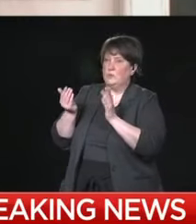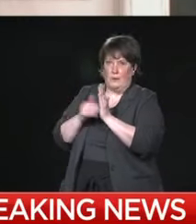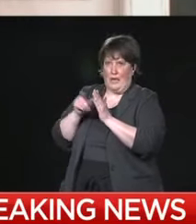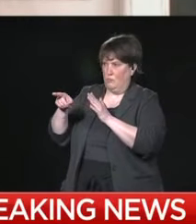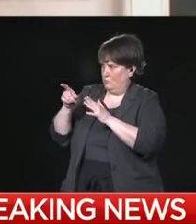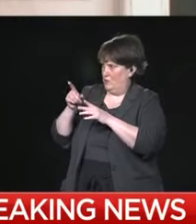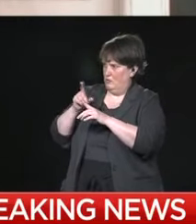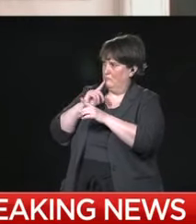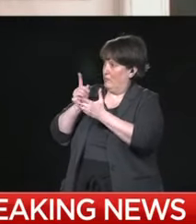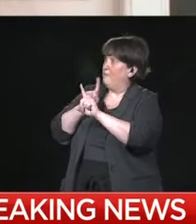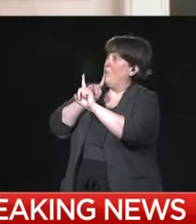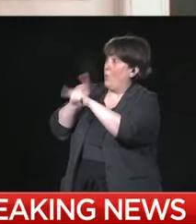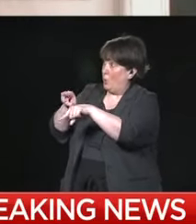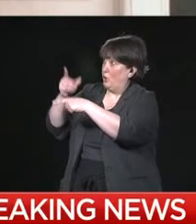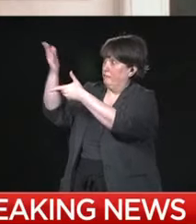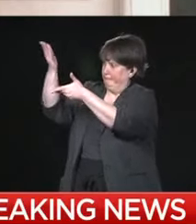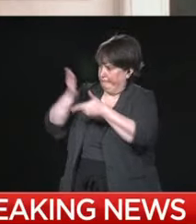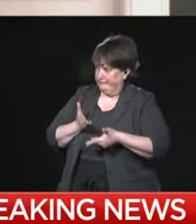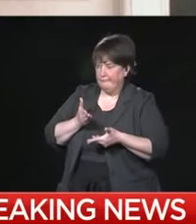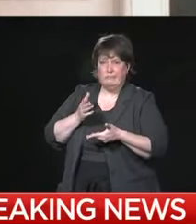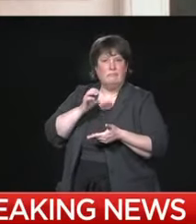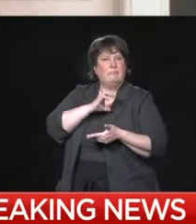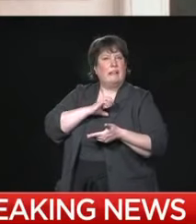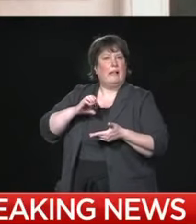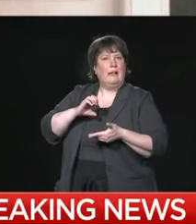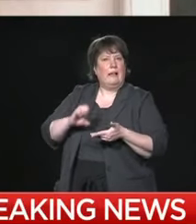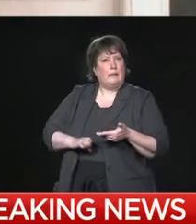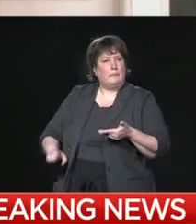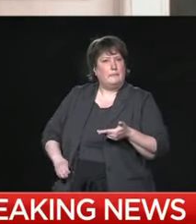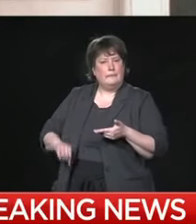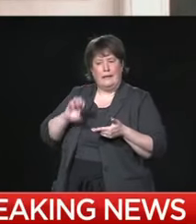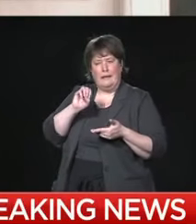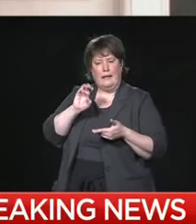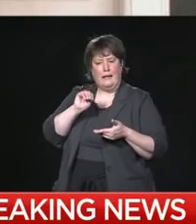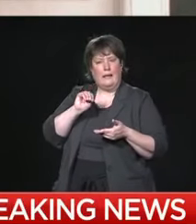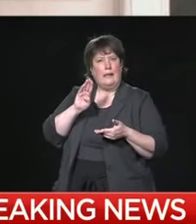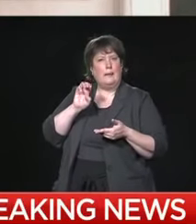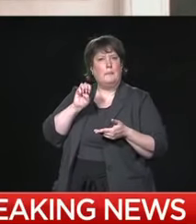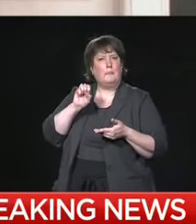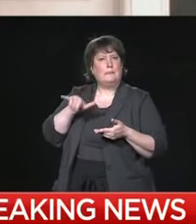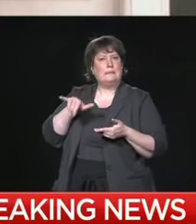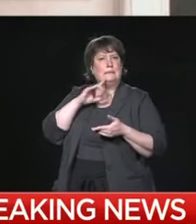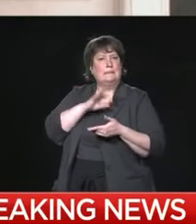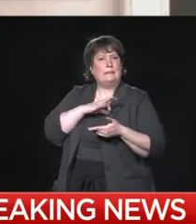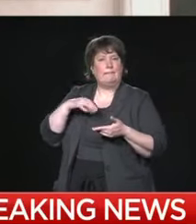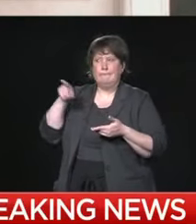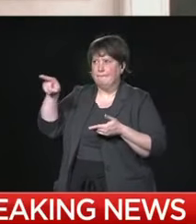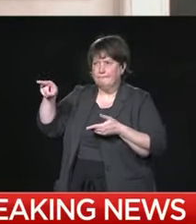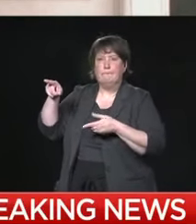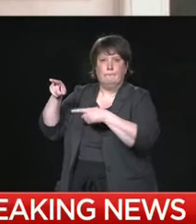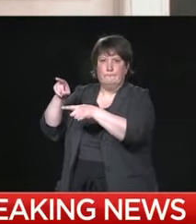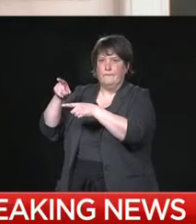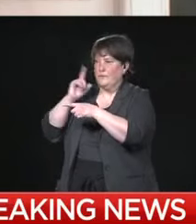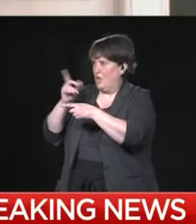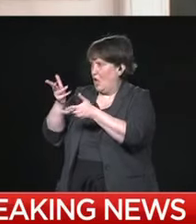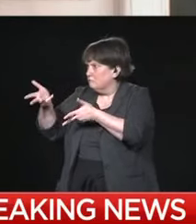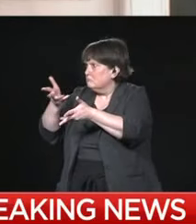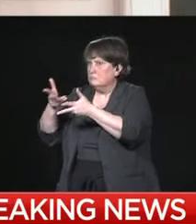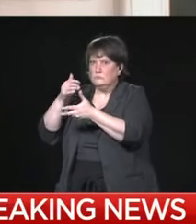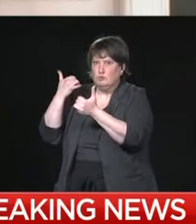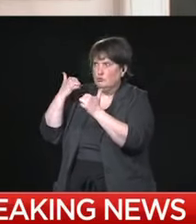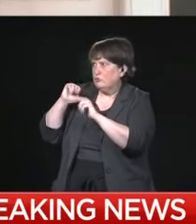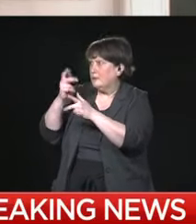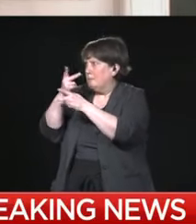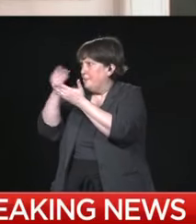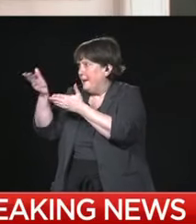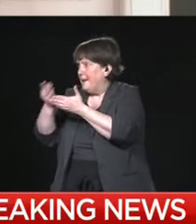And I can assure you that our embassy staff around the world is strongly engaged in exactly that. But